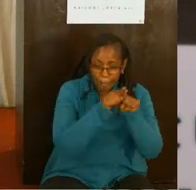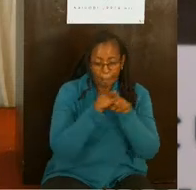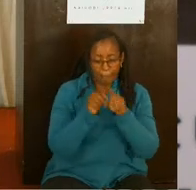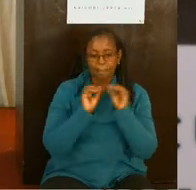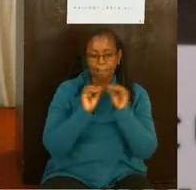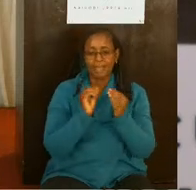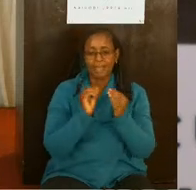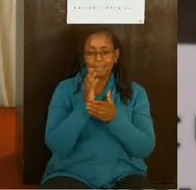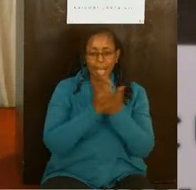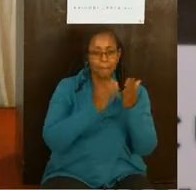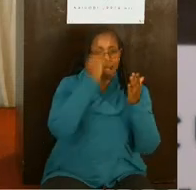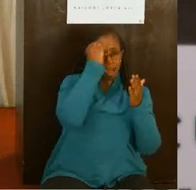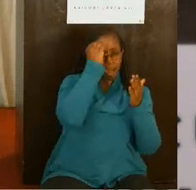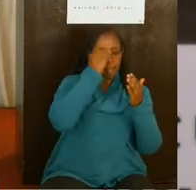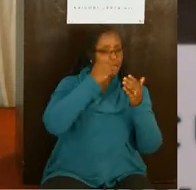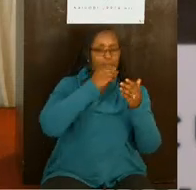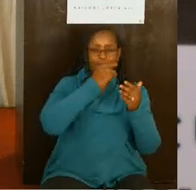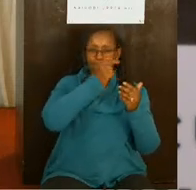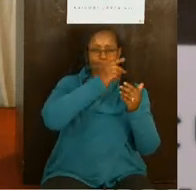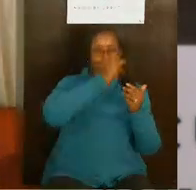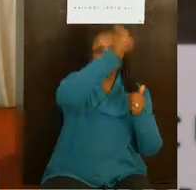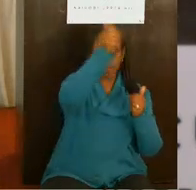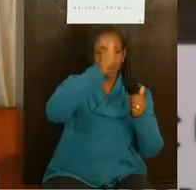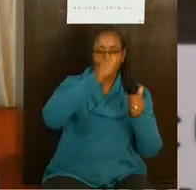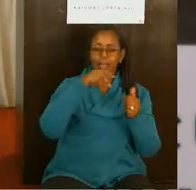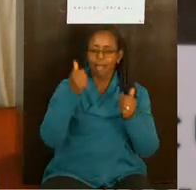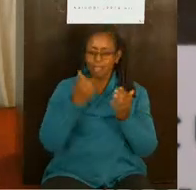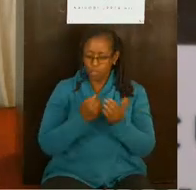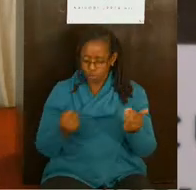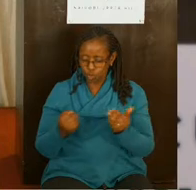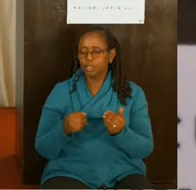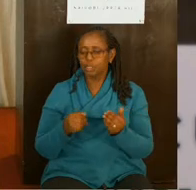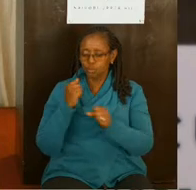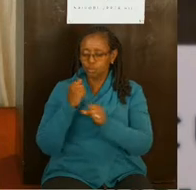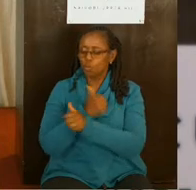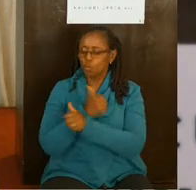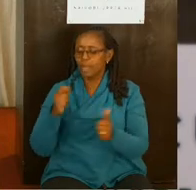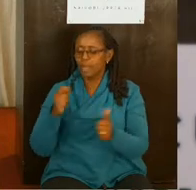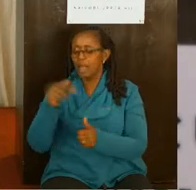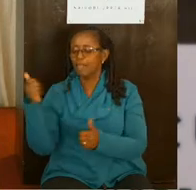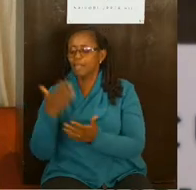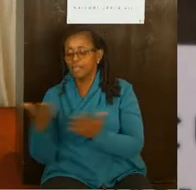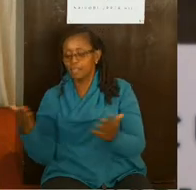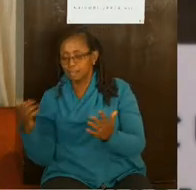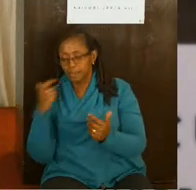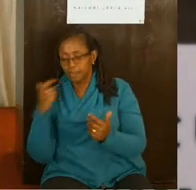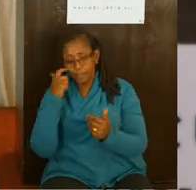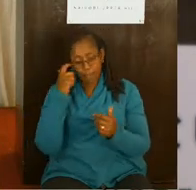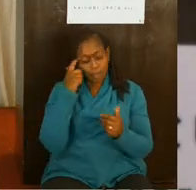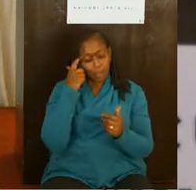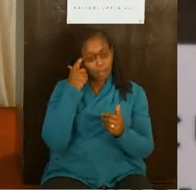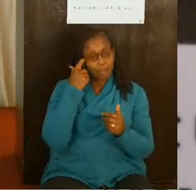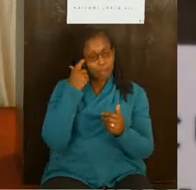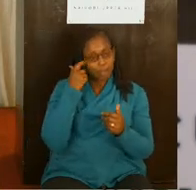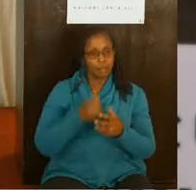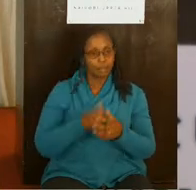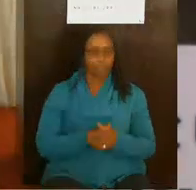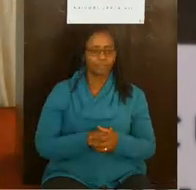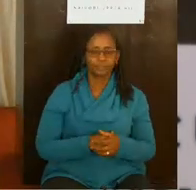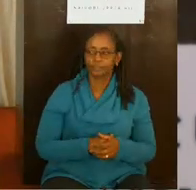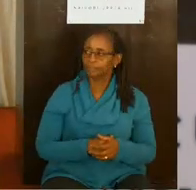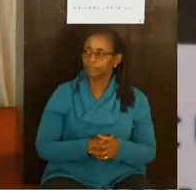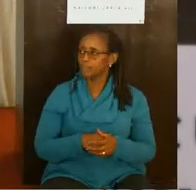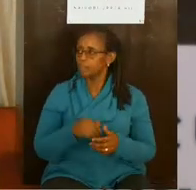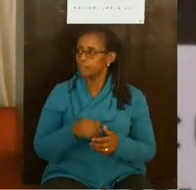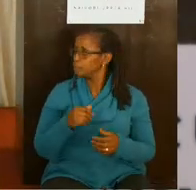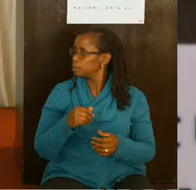others will do well in other things but they're not all the same so I will maybe you can show the last slide